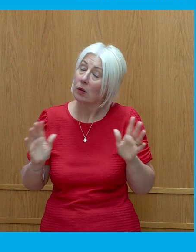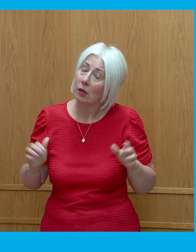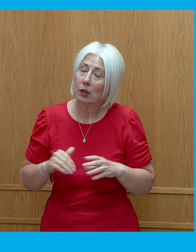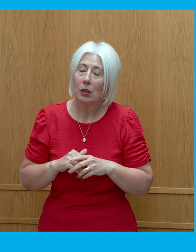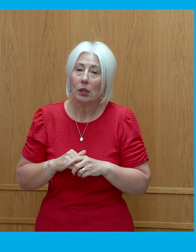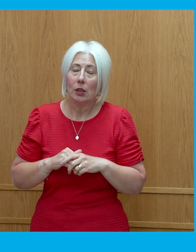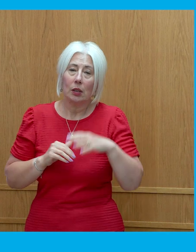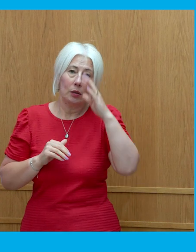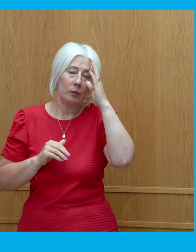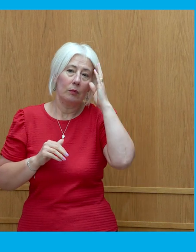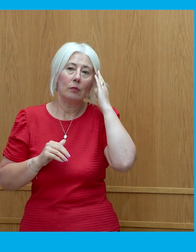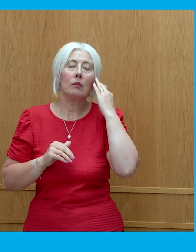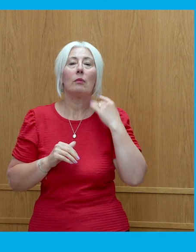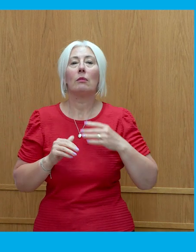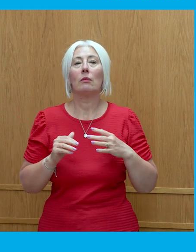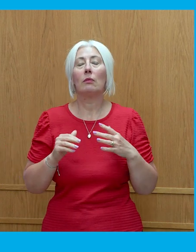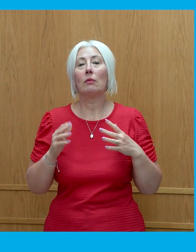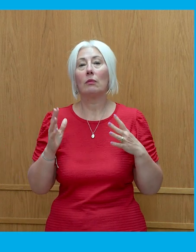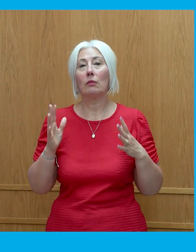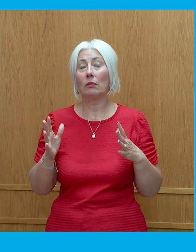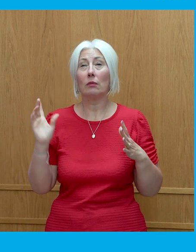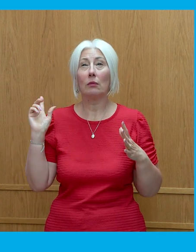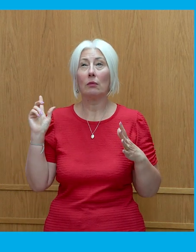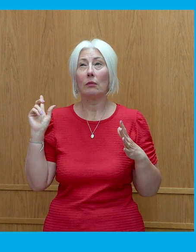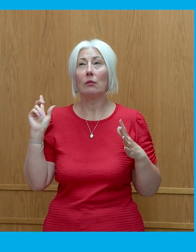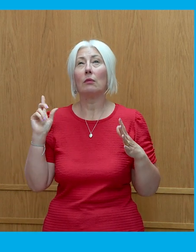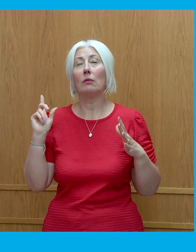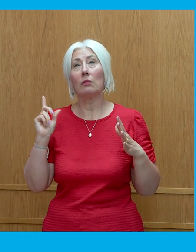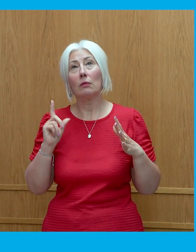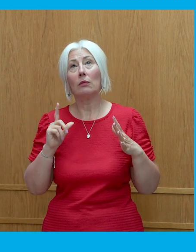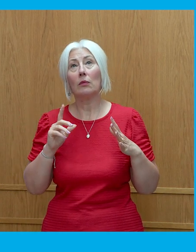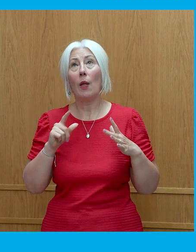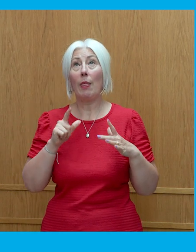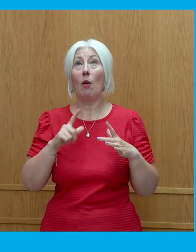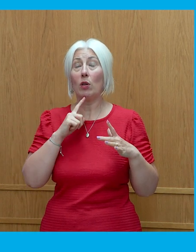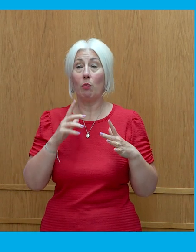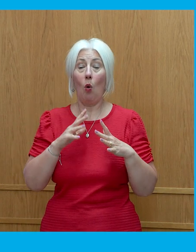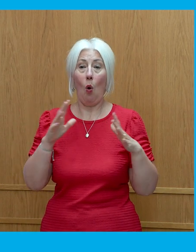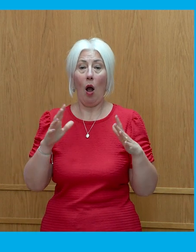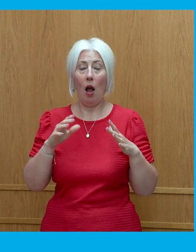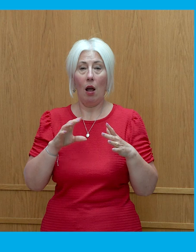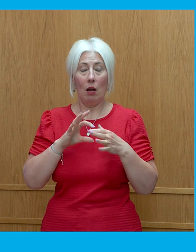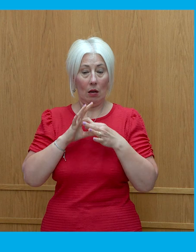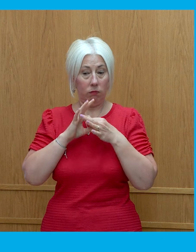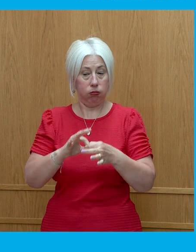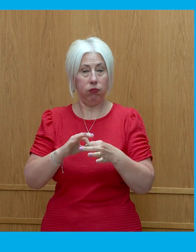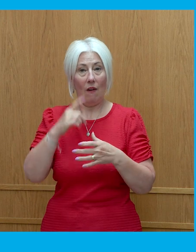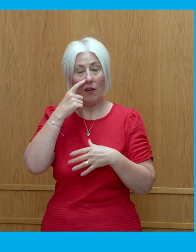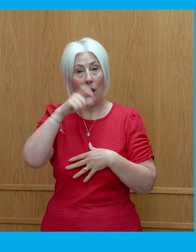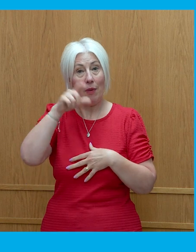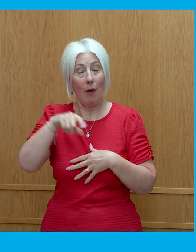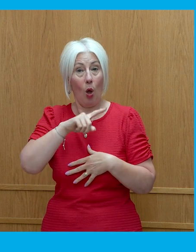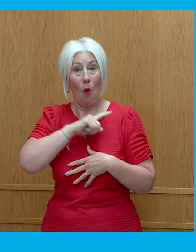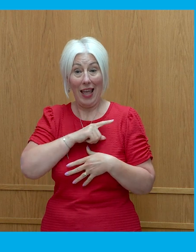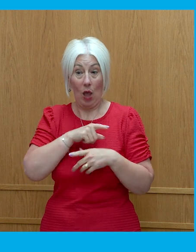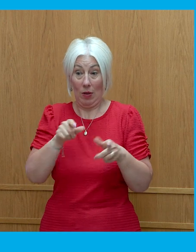A while ago. Which was much more existential to young voters because it was literally